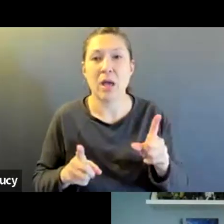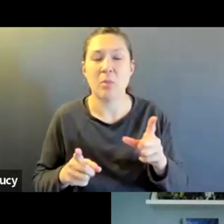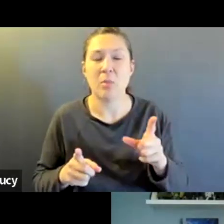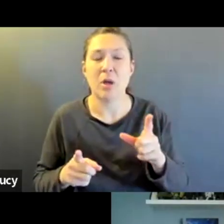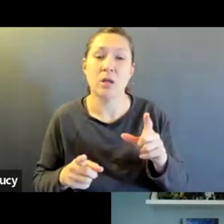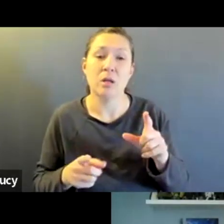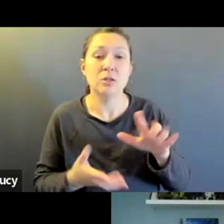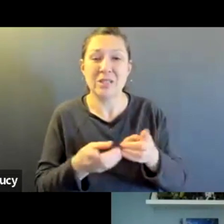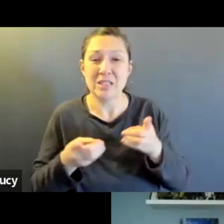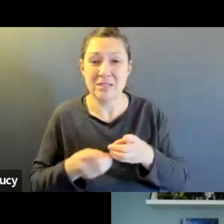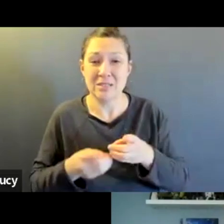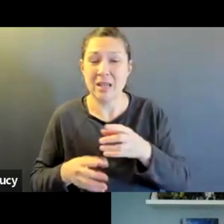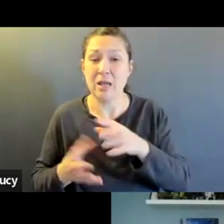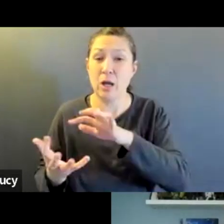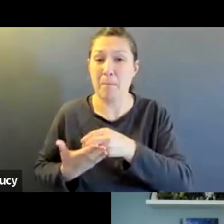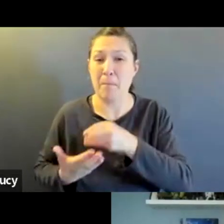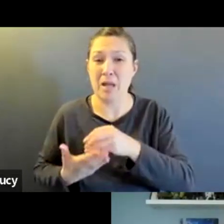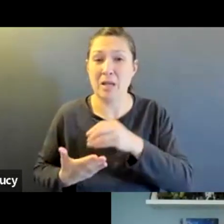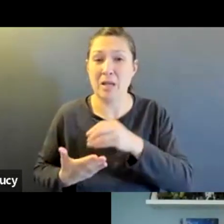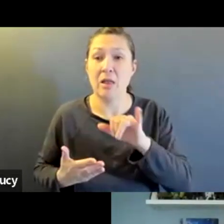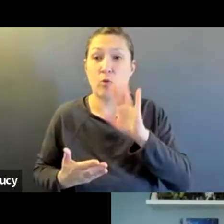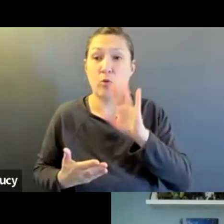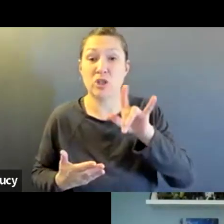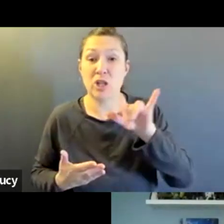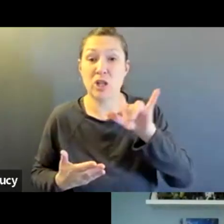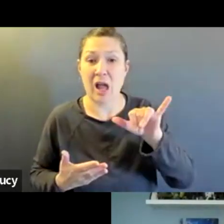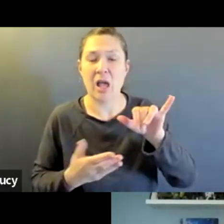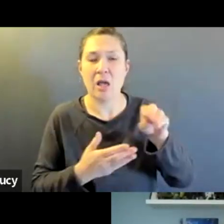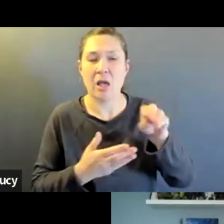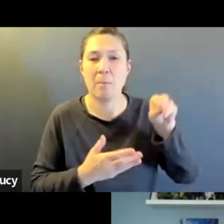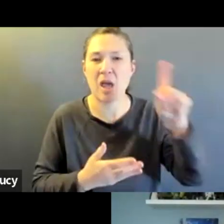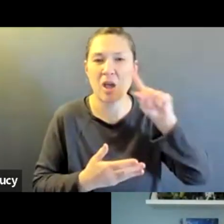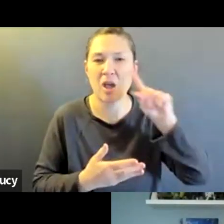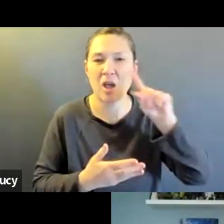confusing. So right now, the budget that just passed was for this